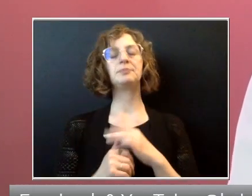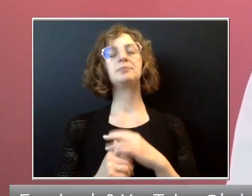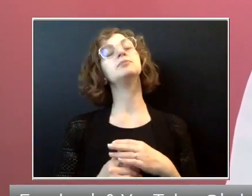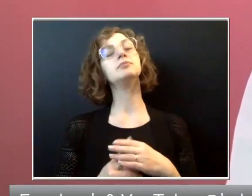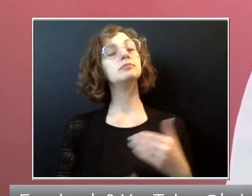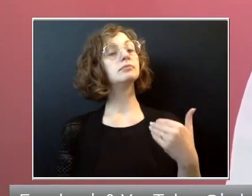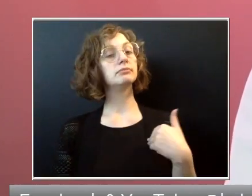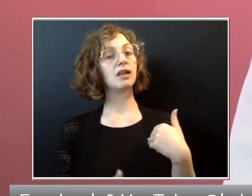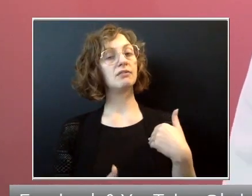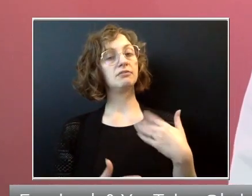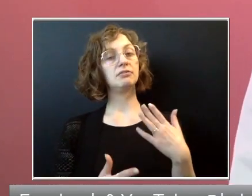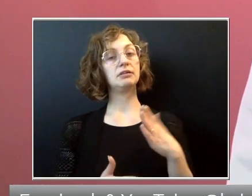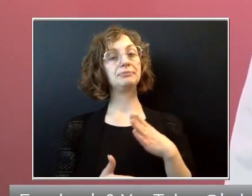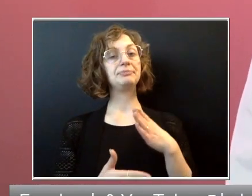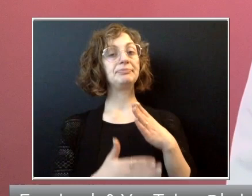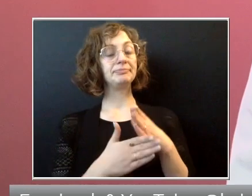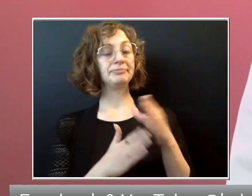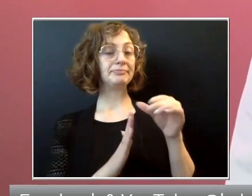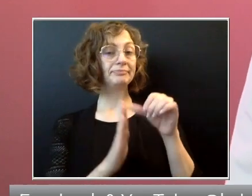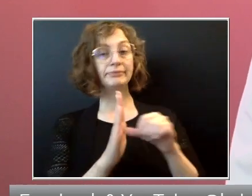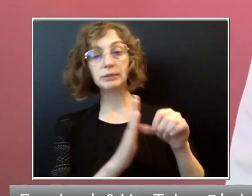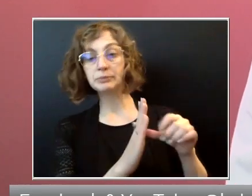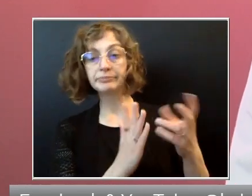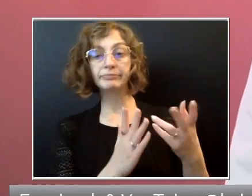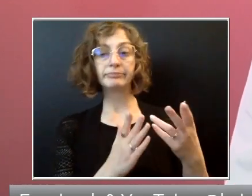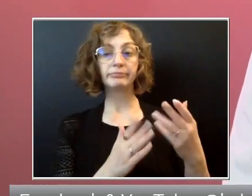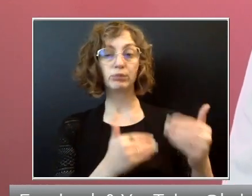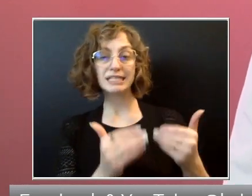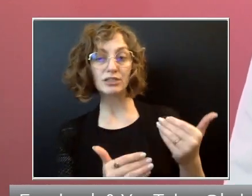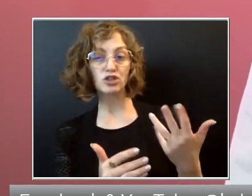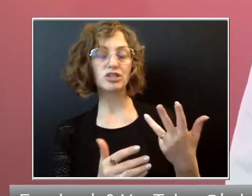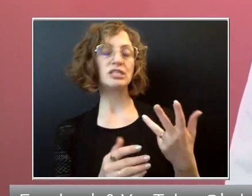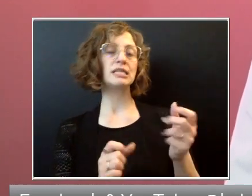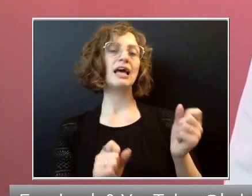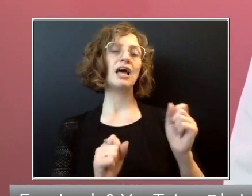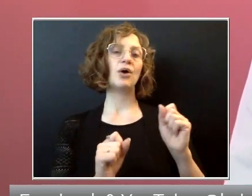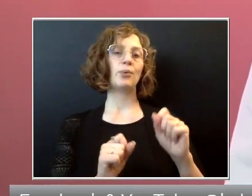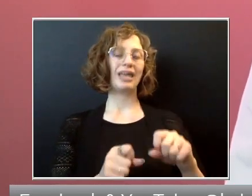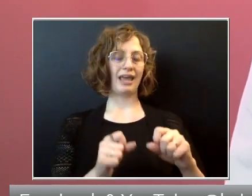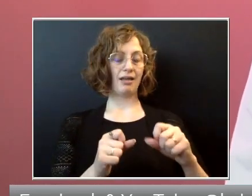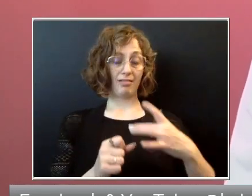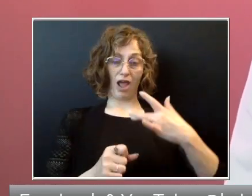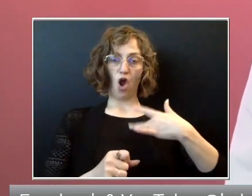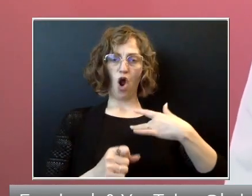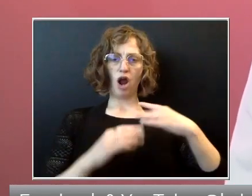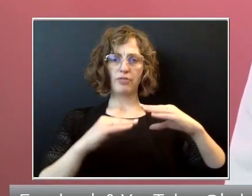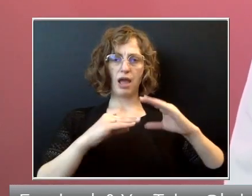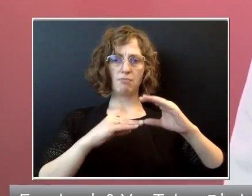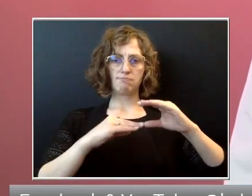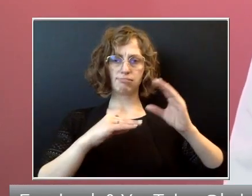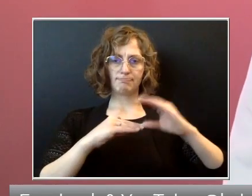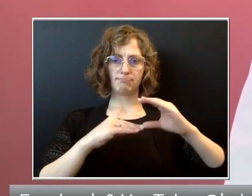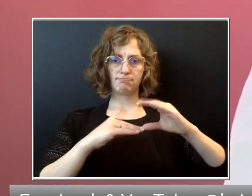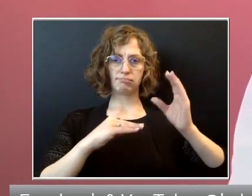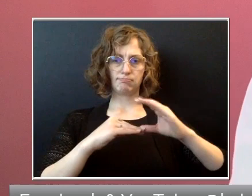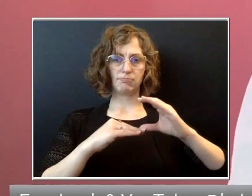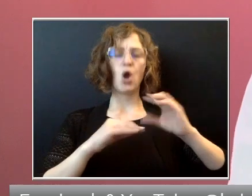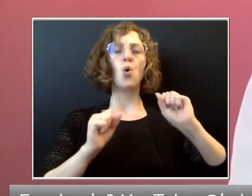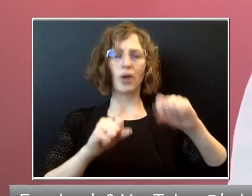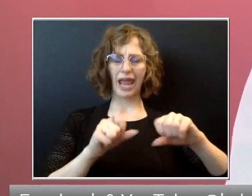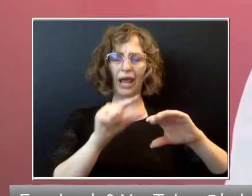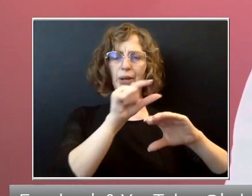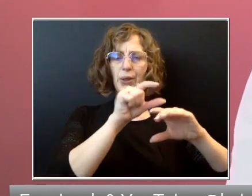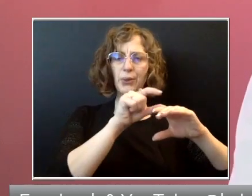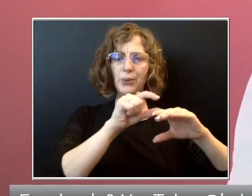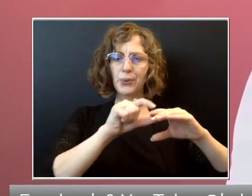to thin out that septum. A surgeon can resect some of that. One of my interventional partners, Mark